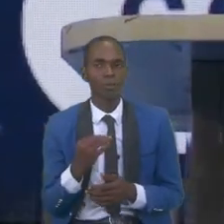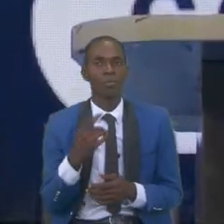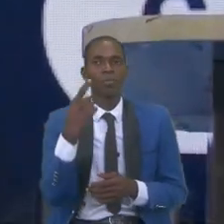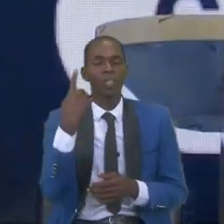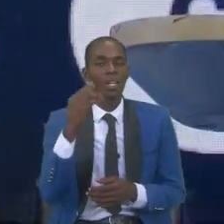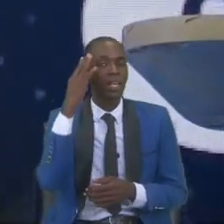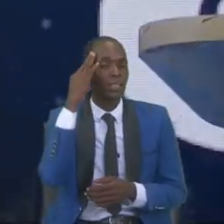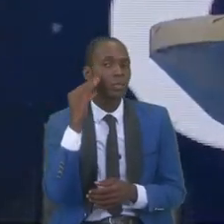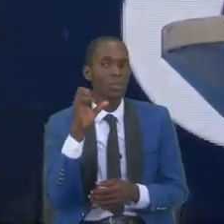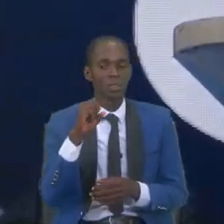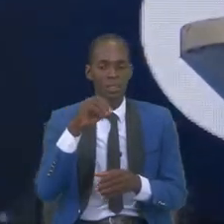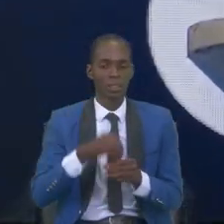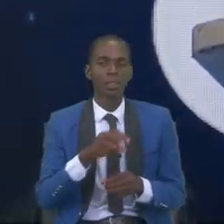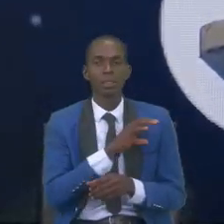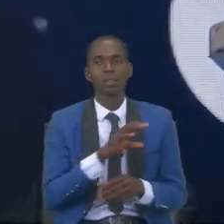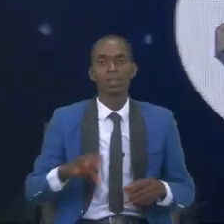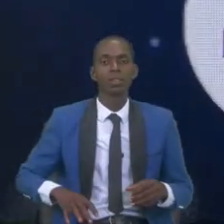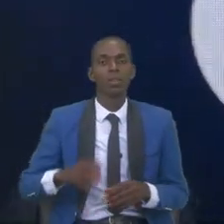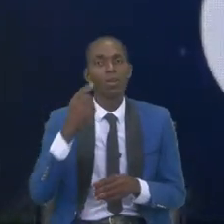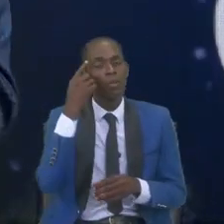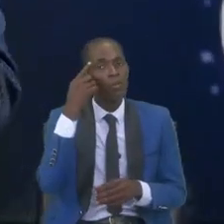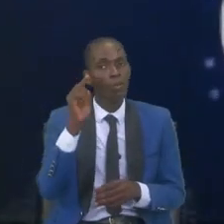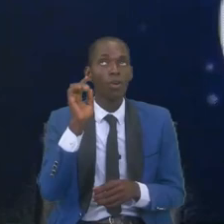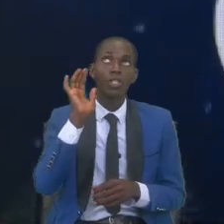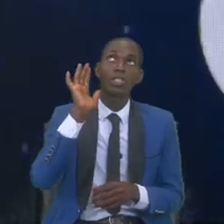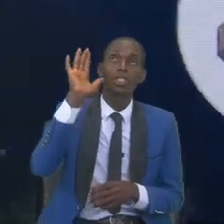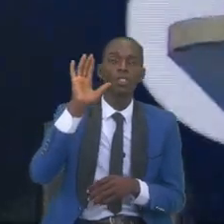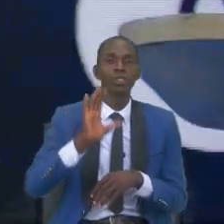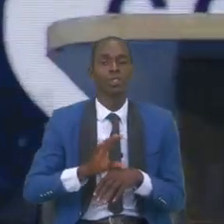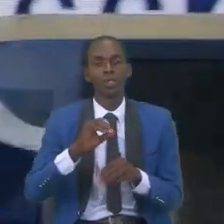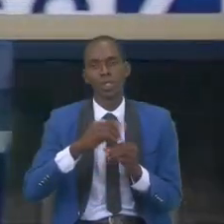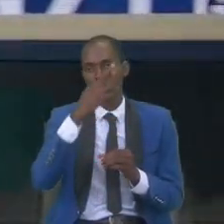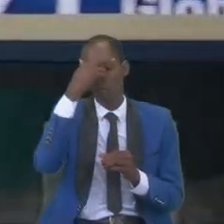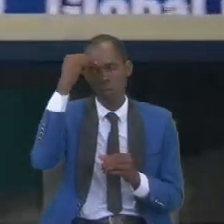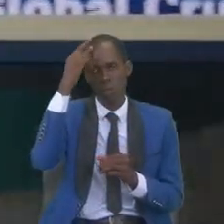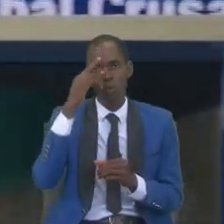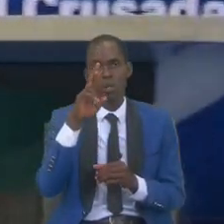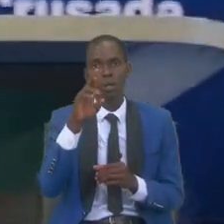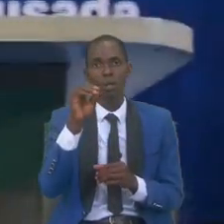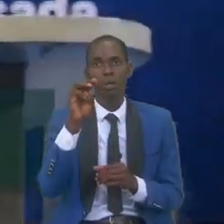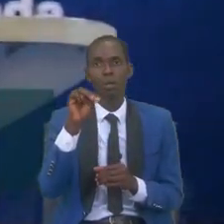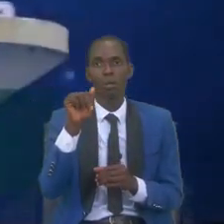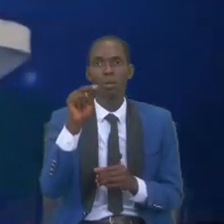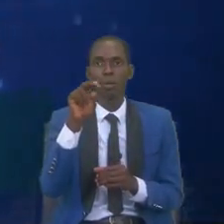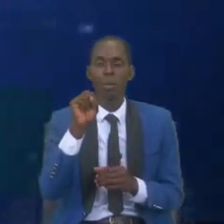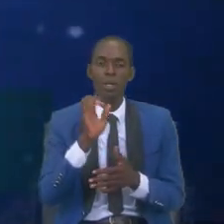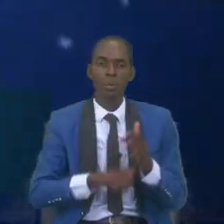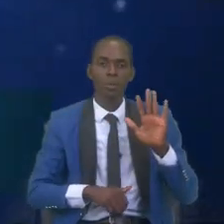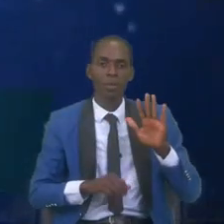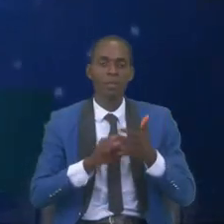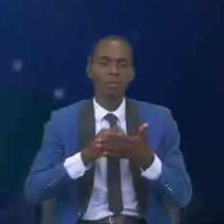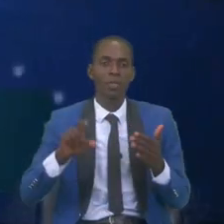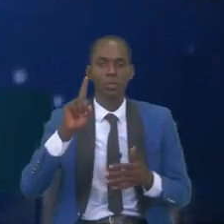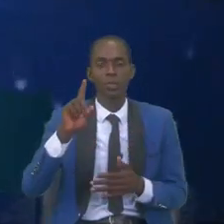in Christ for his church. Romans chapter 5, I'm reading from verse 1. Romans